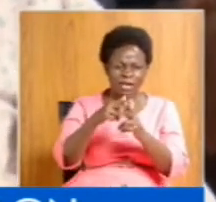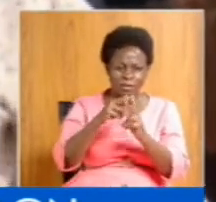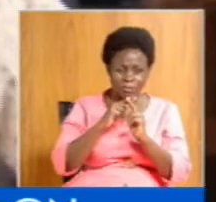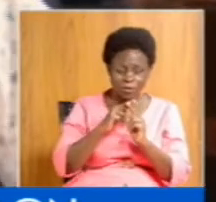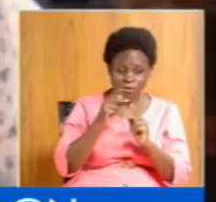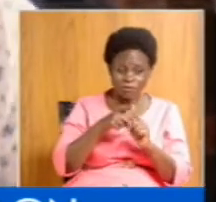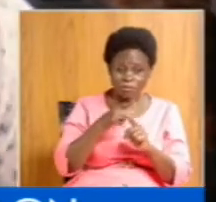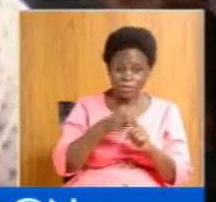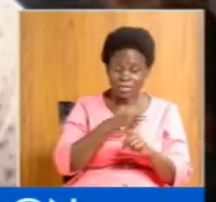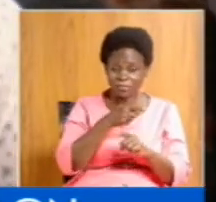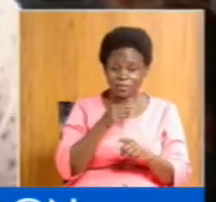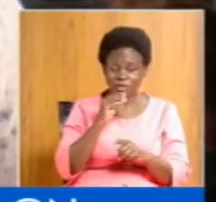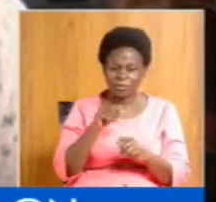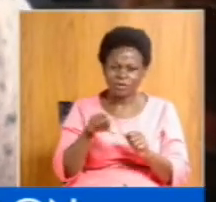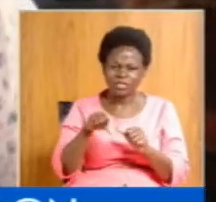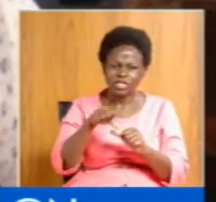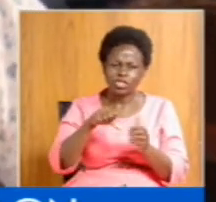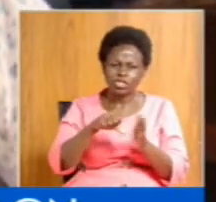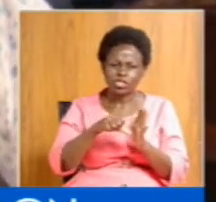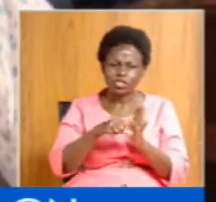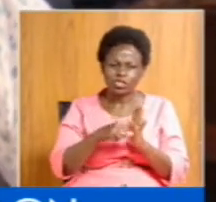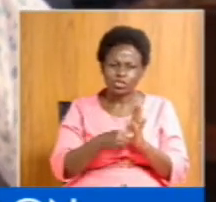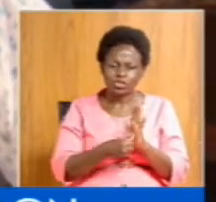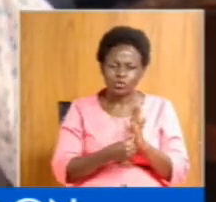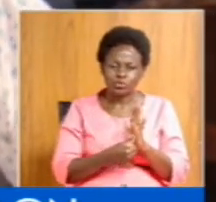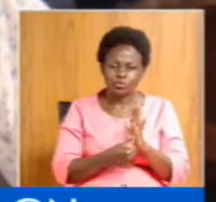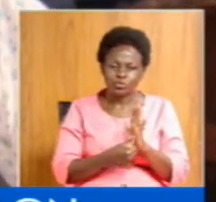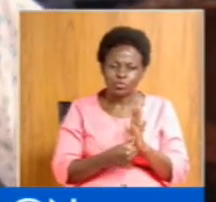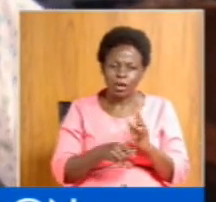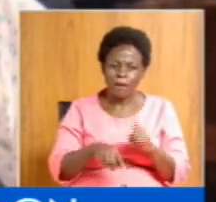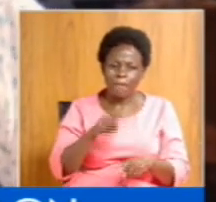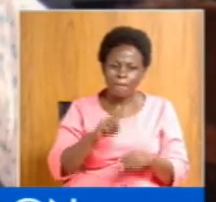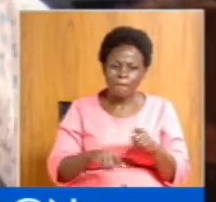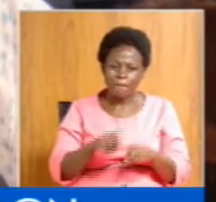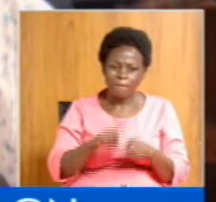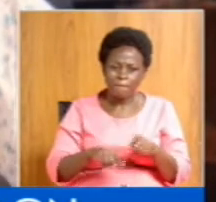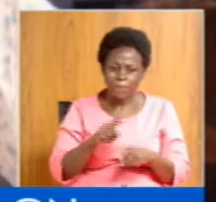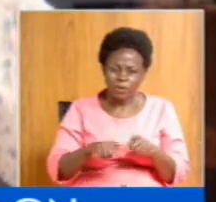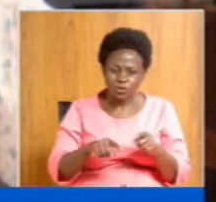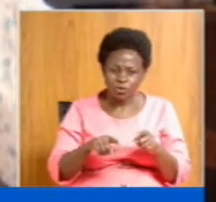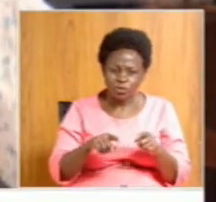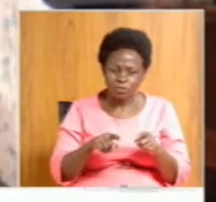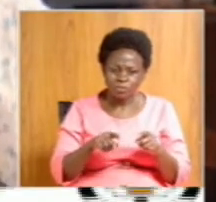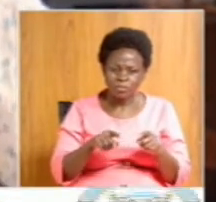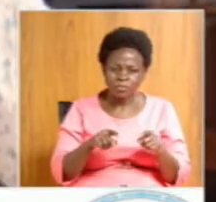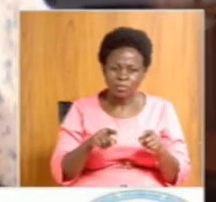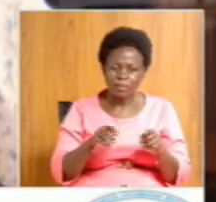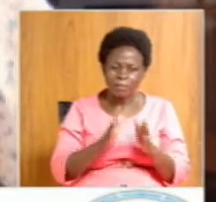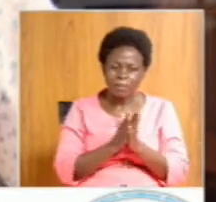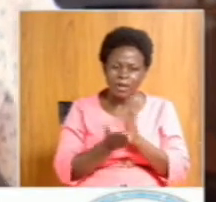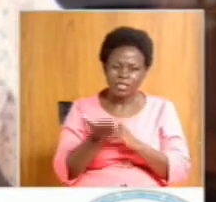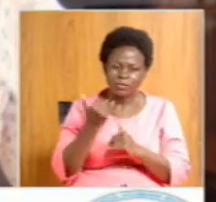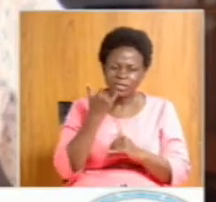keynote speaker talked about the issue of the political and ideological framework my history